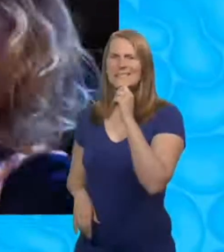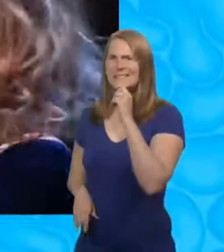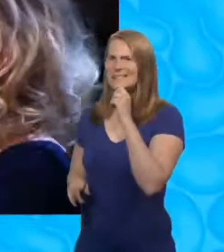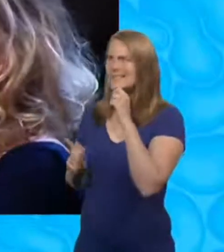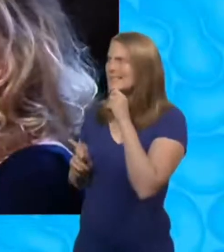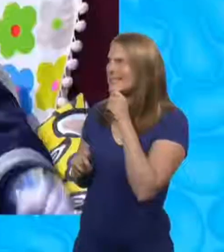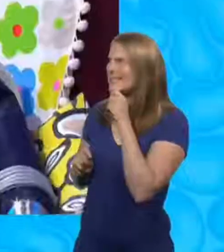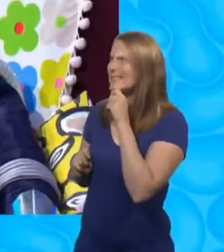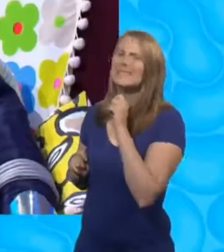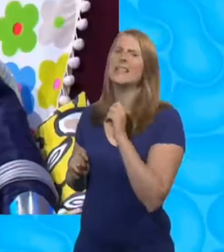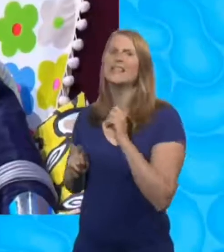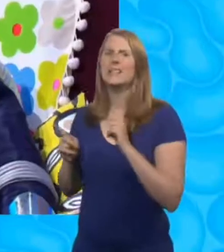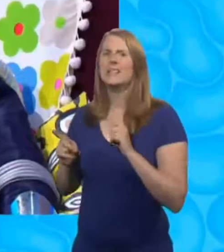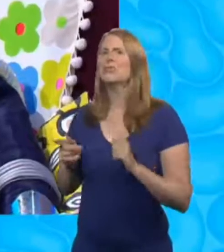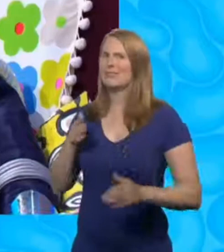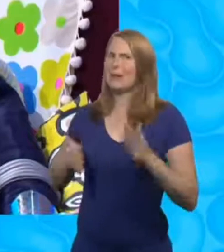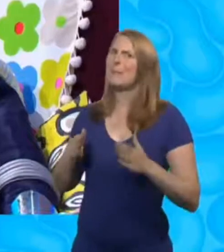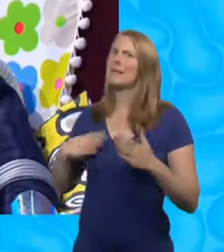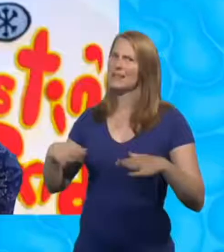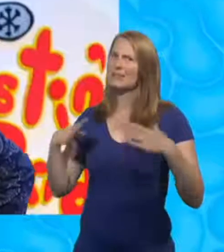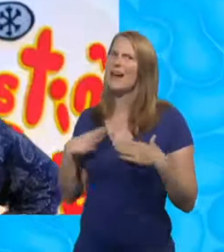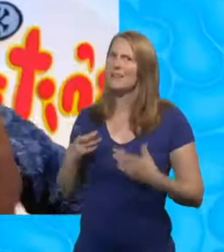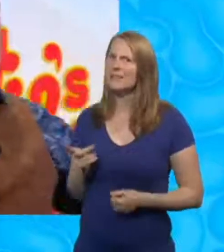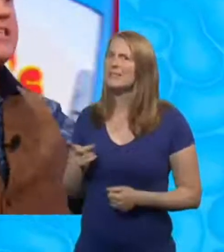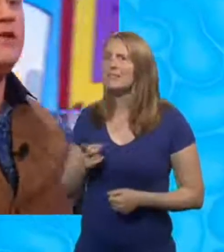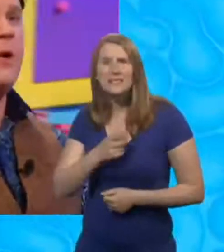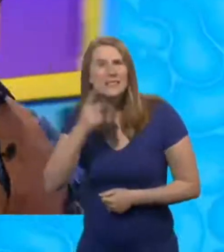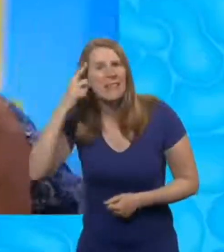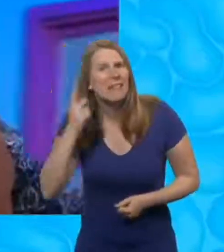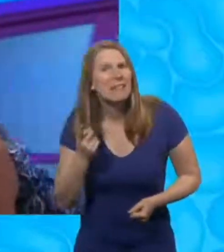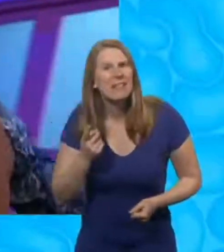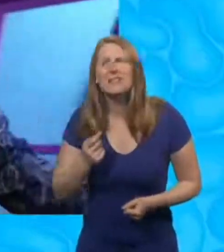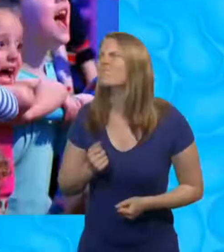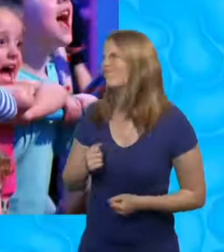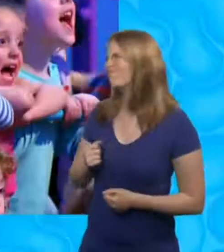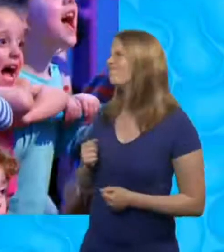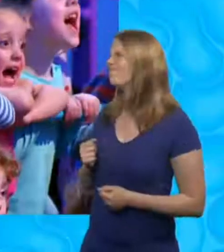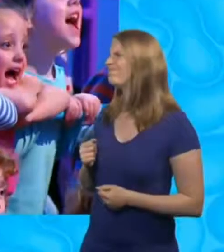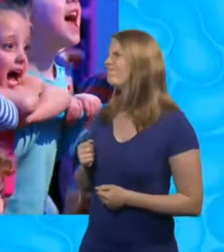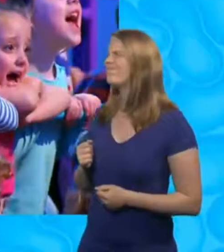Oh, dear. I think Robert needs a bit of a rest, don't you, everyone?